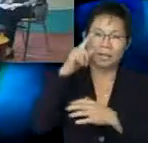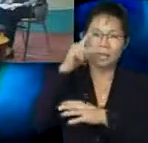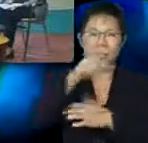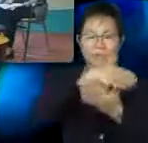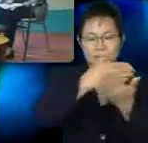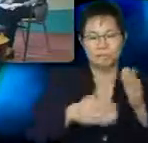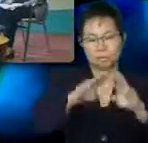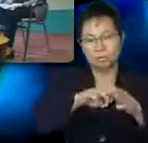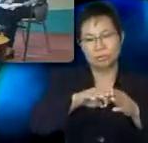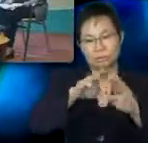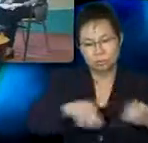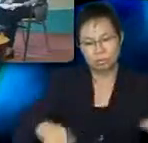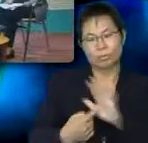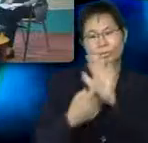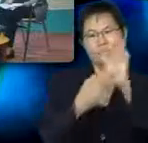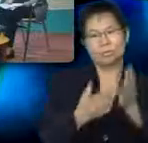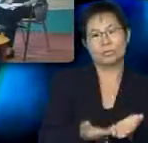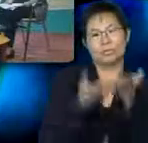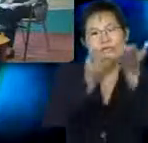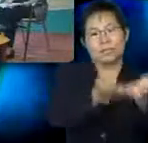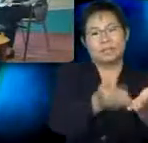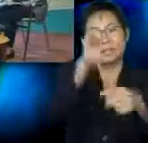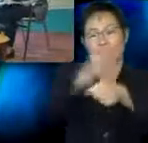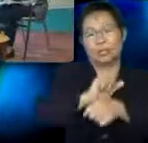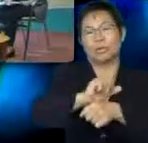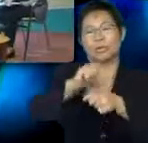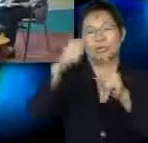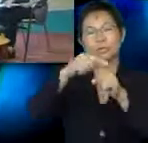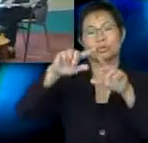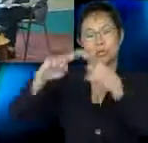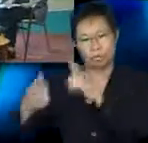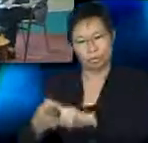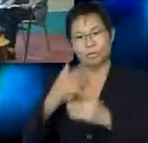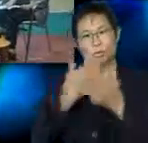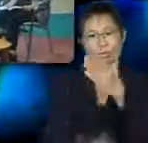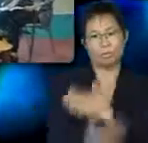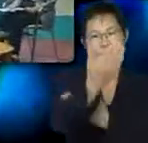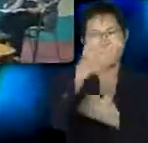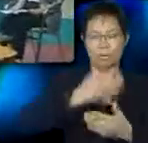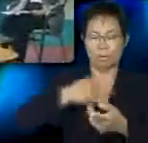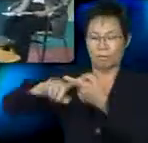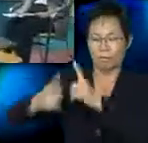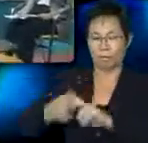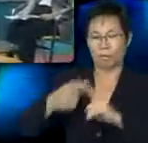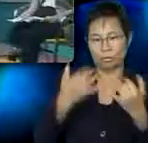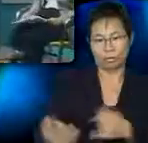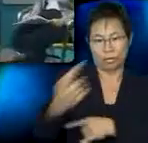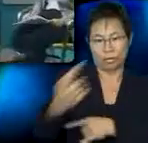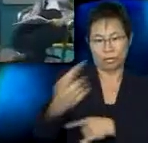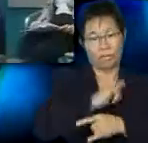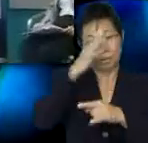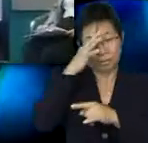students presenting their work to the rest of the class. Good morning, my fellow friends. Today,